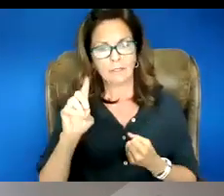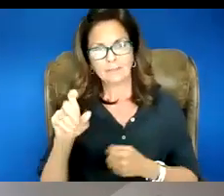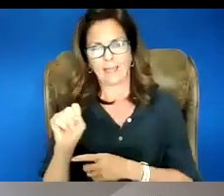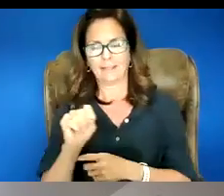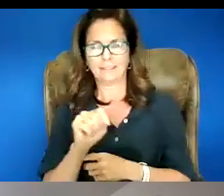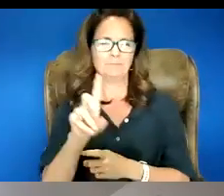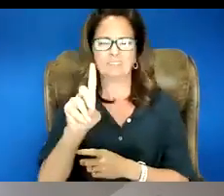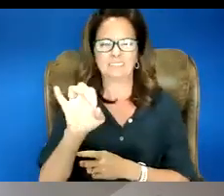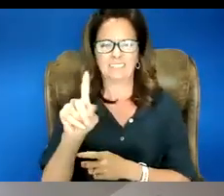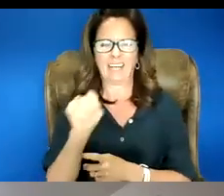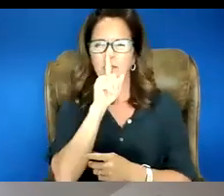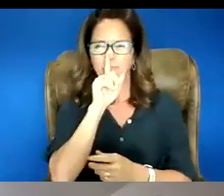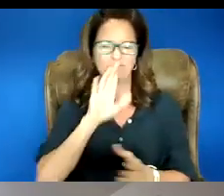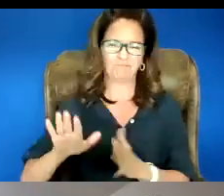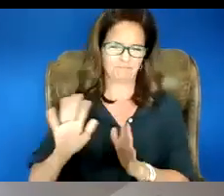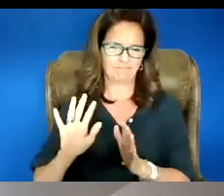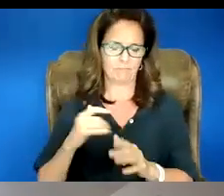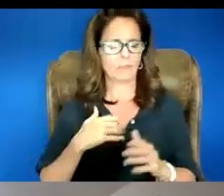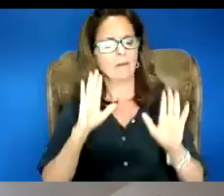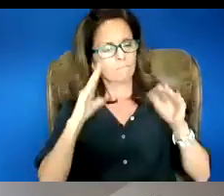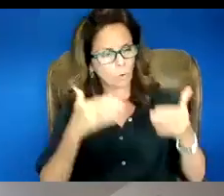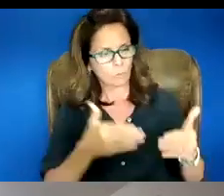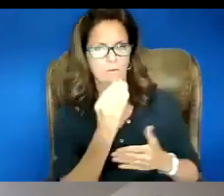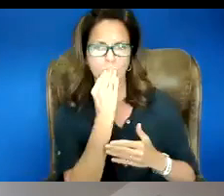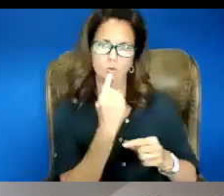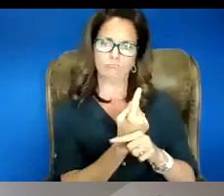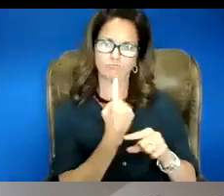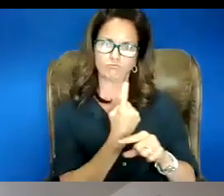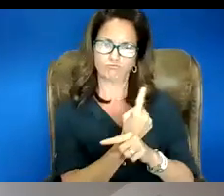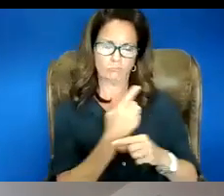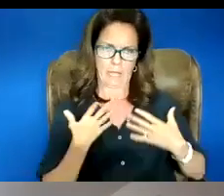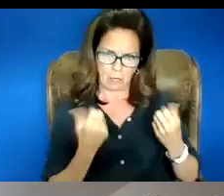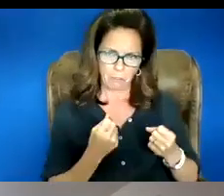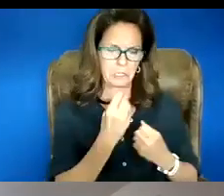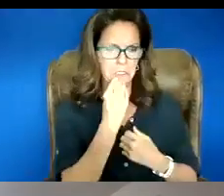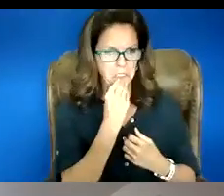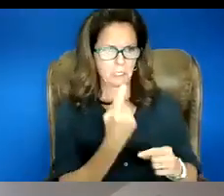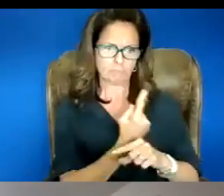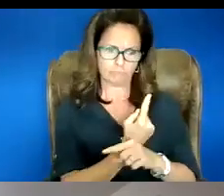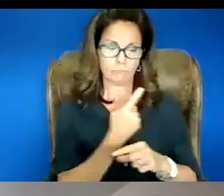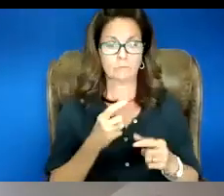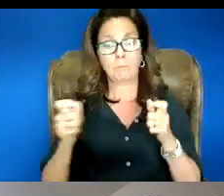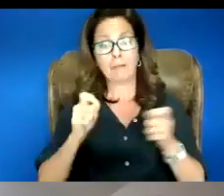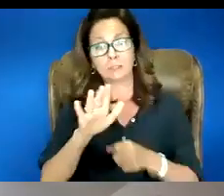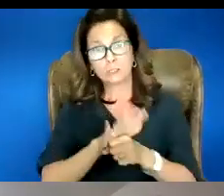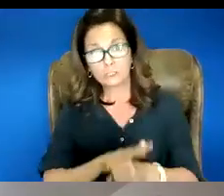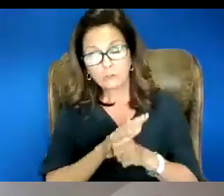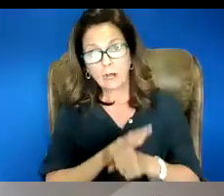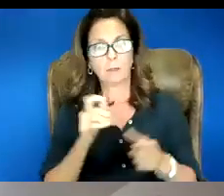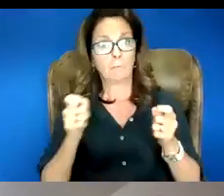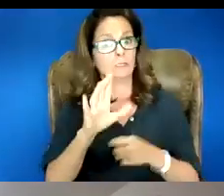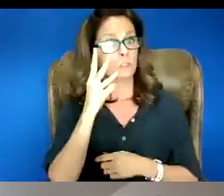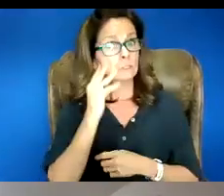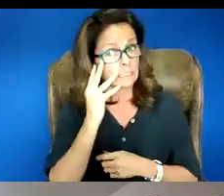but focus more on nutrition and healthier eating, and manage your stress, manage your sleep.